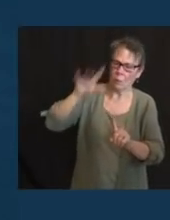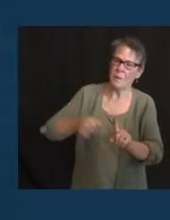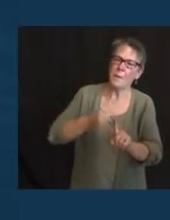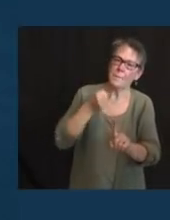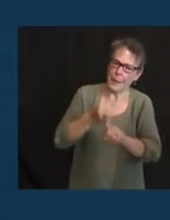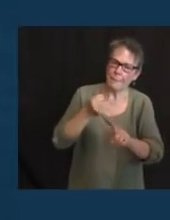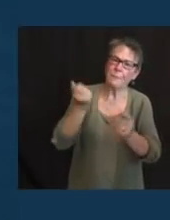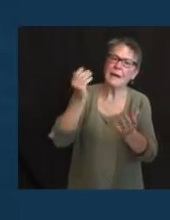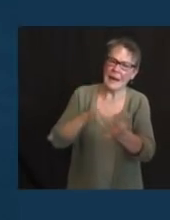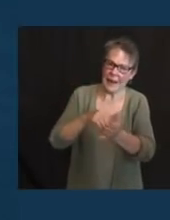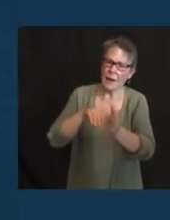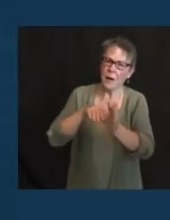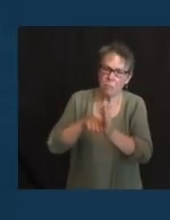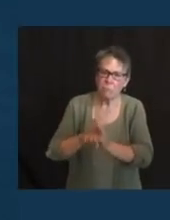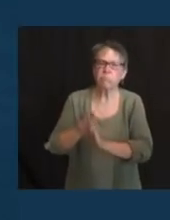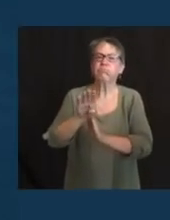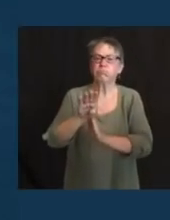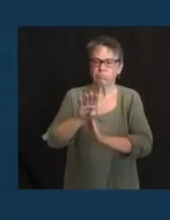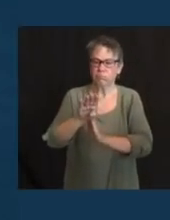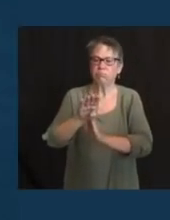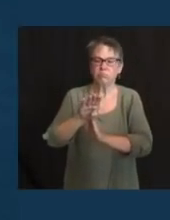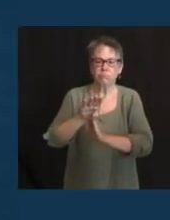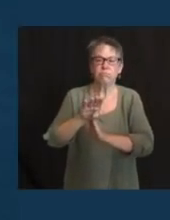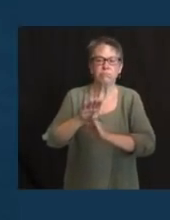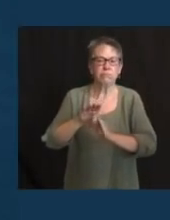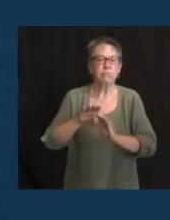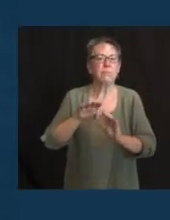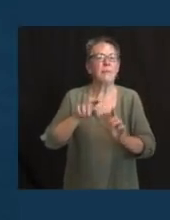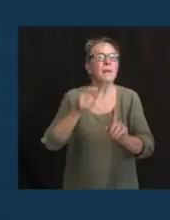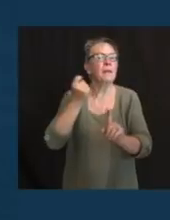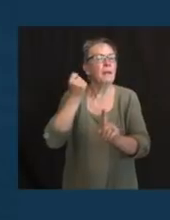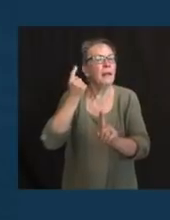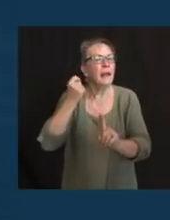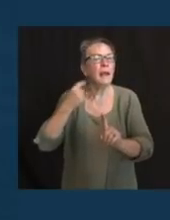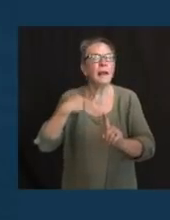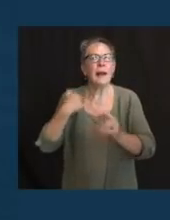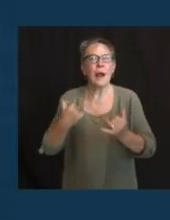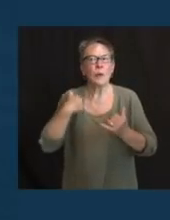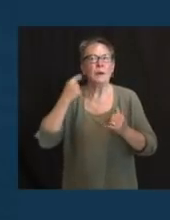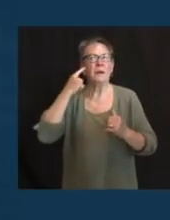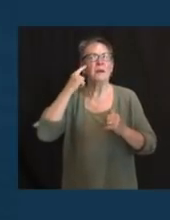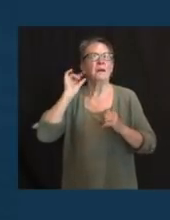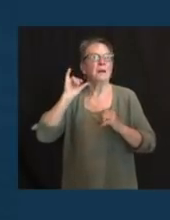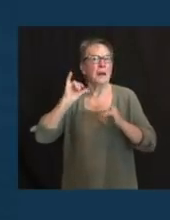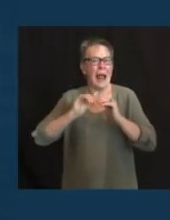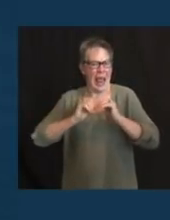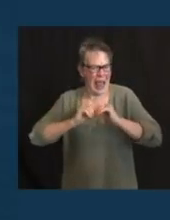prepared for it? And contact tracing is a huge element in our ability to be prepared.